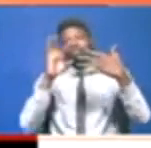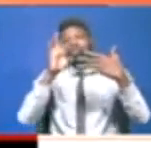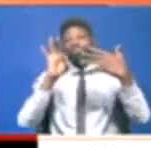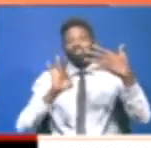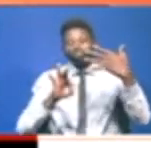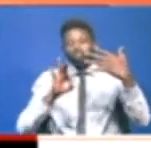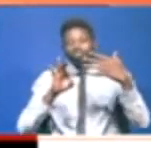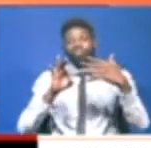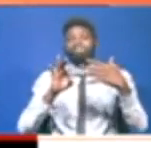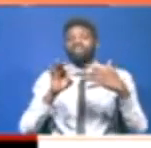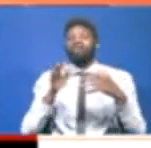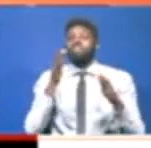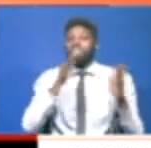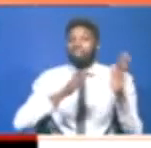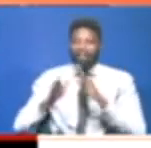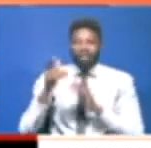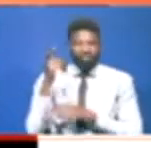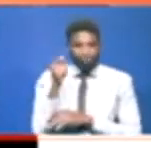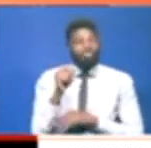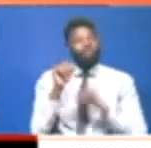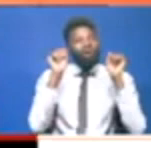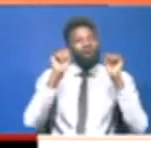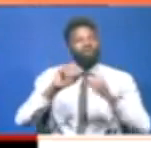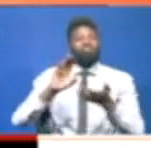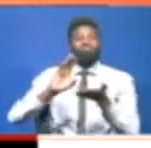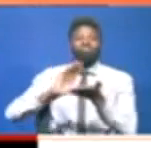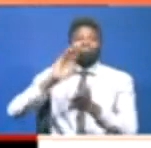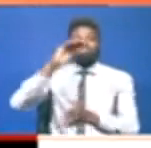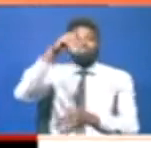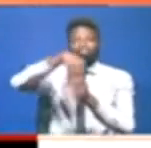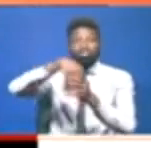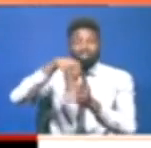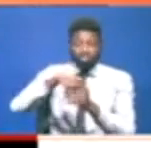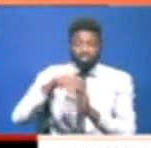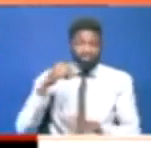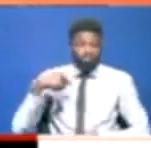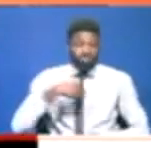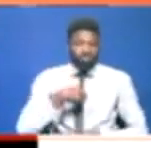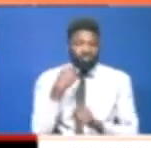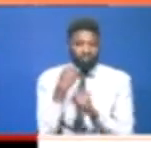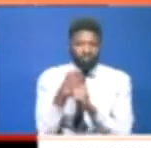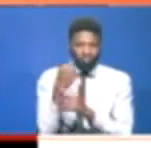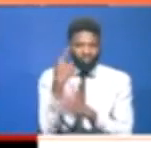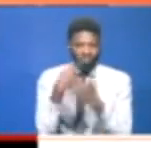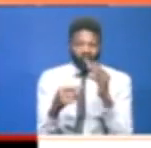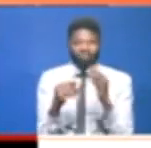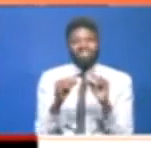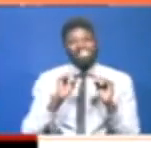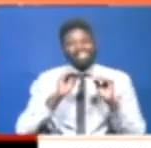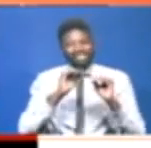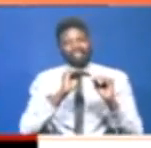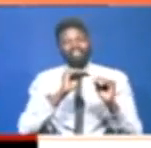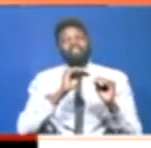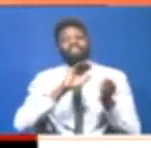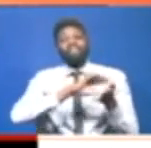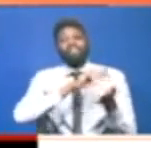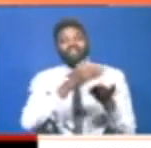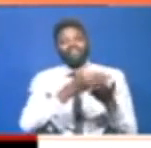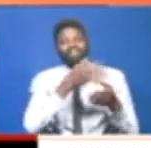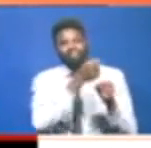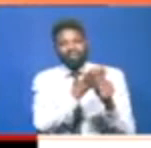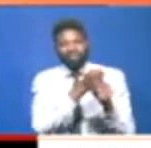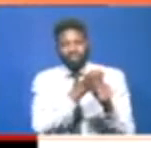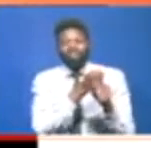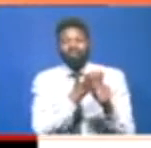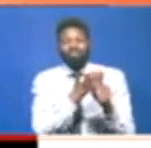in. So what we do is we now educate the trustees to get the fund managers